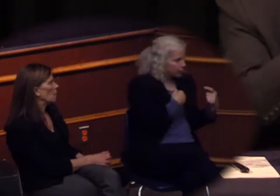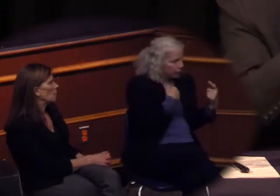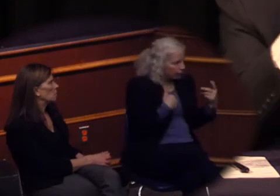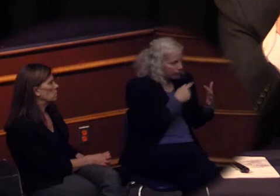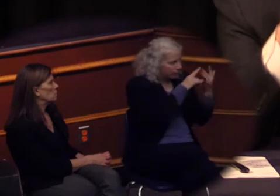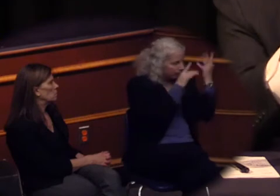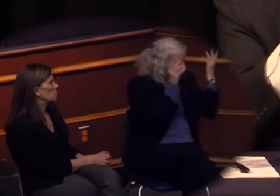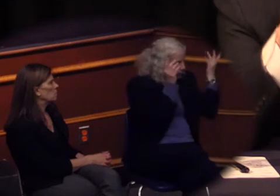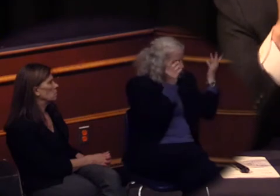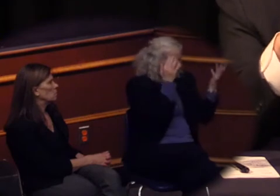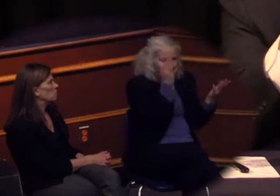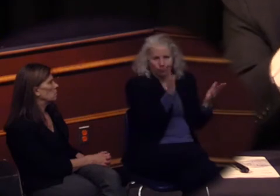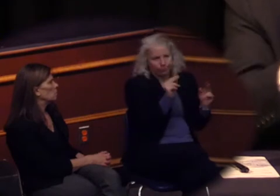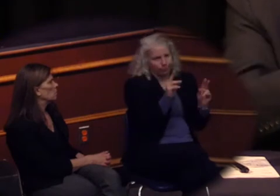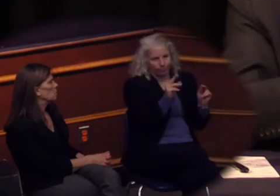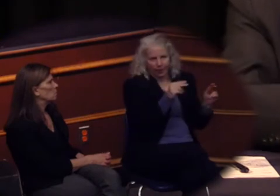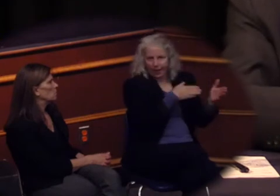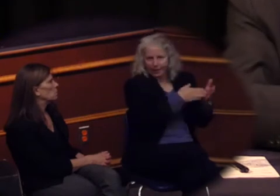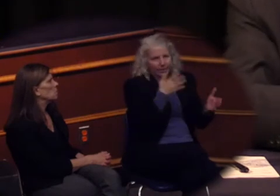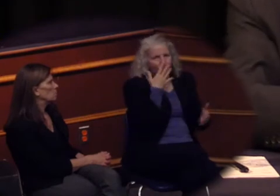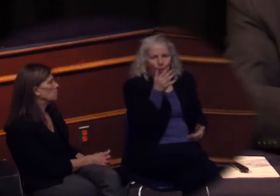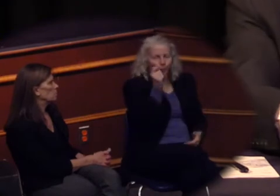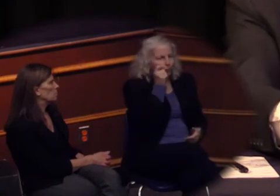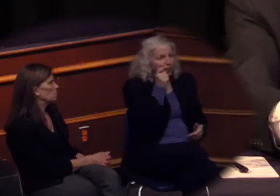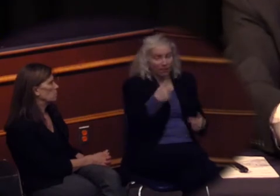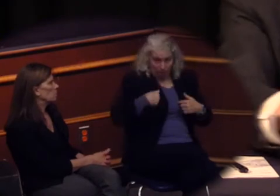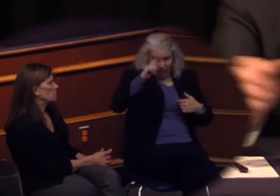need to go further. And as governor, this will be a priority of mine.